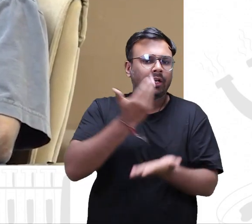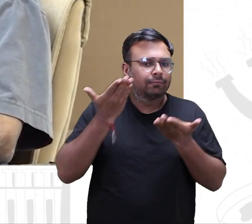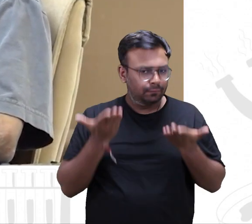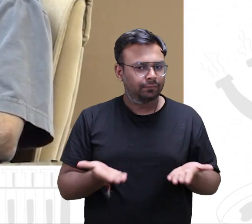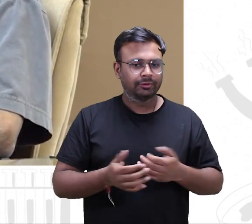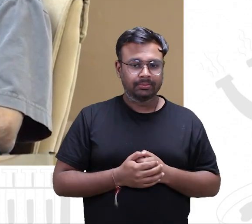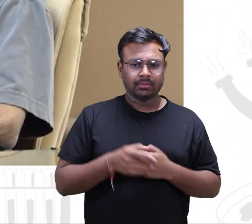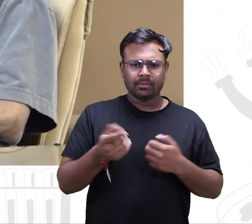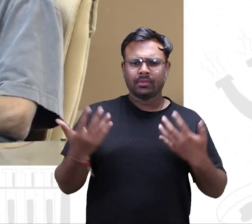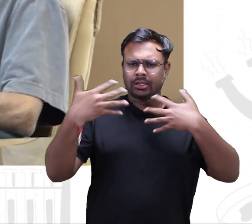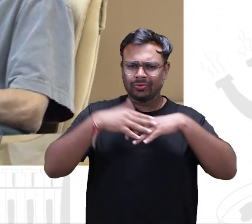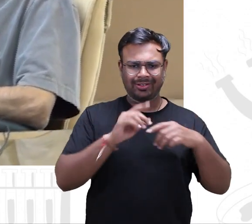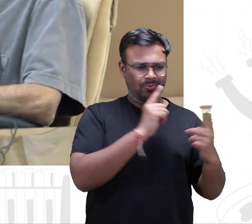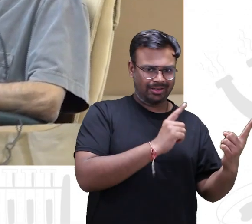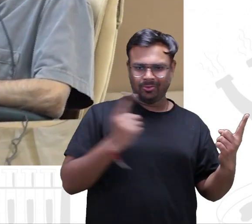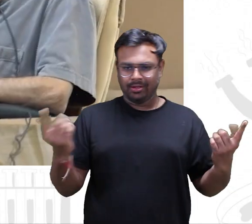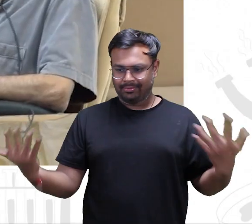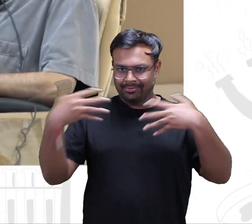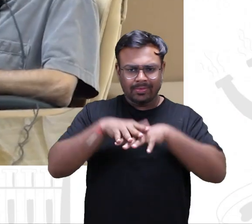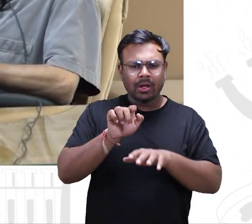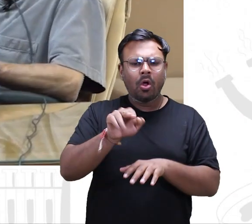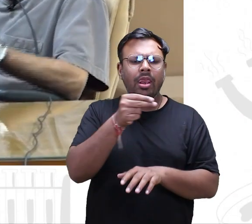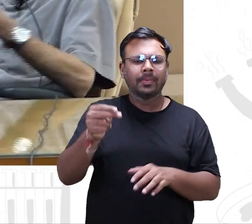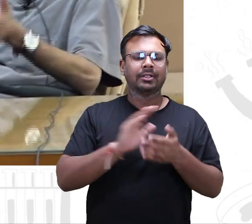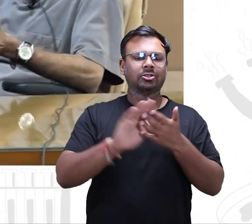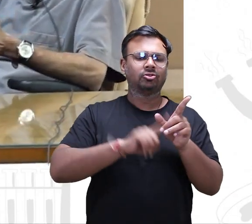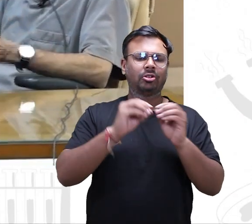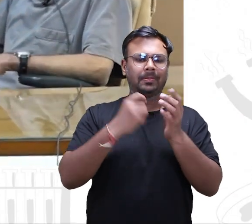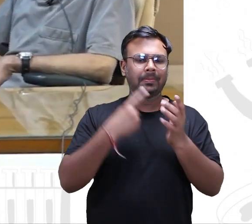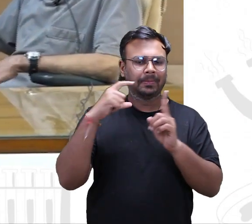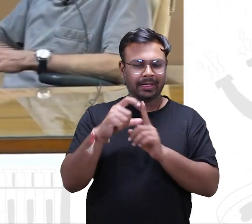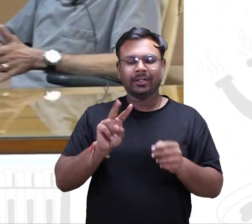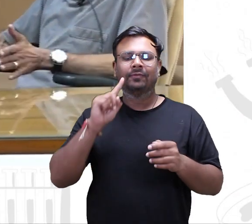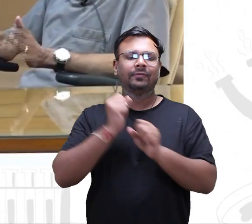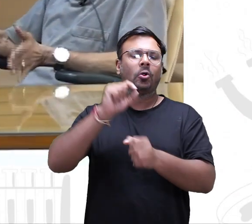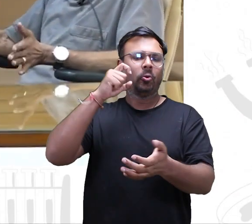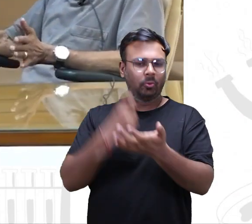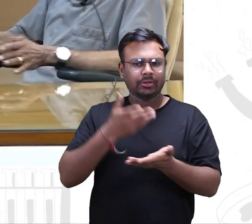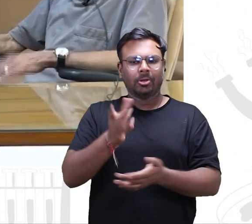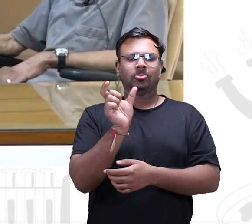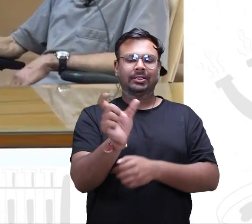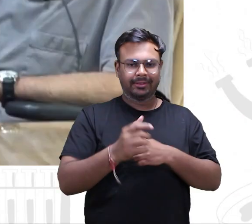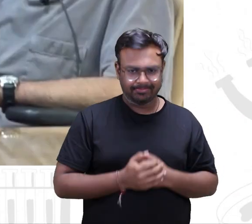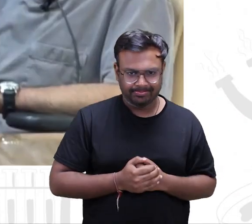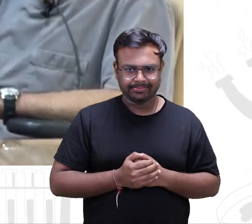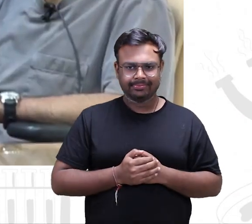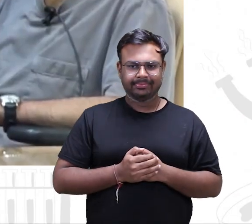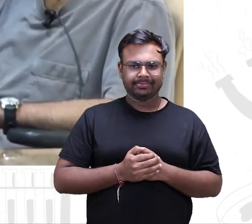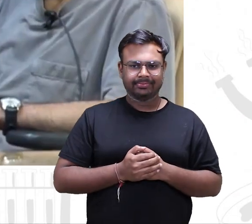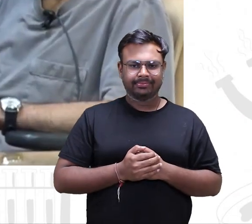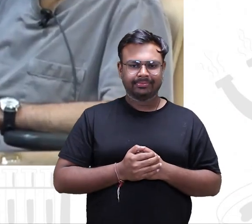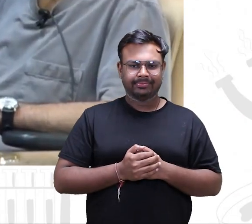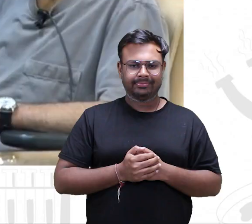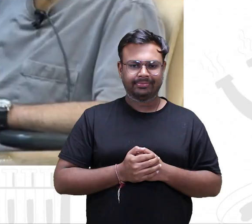in terms of yield compared to inbred lines. It's called hybrid vigor. Heterosis, the common term.